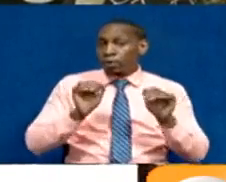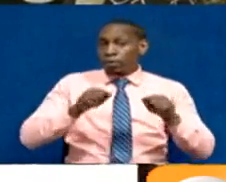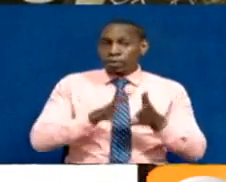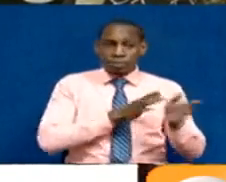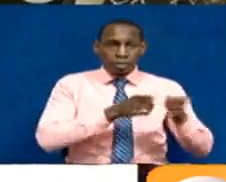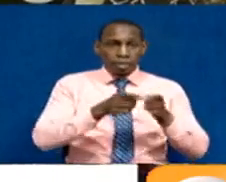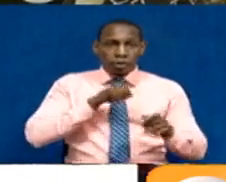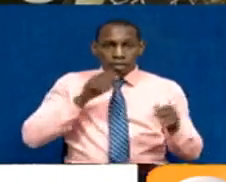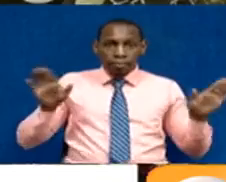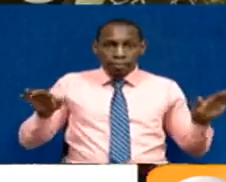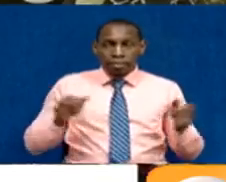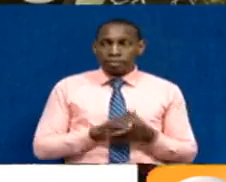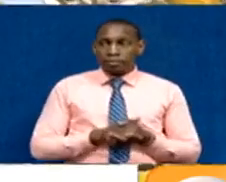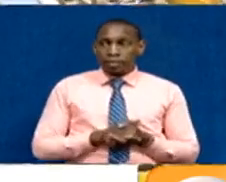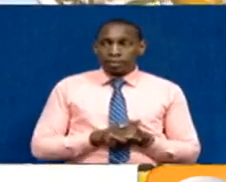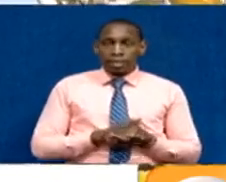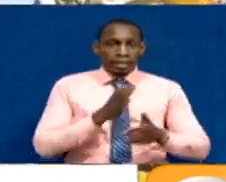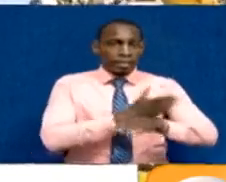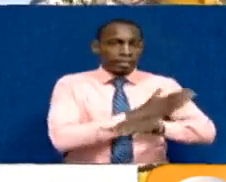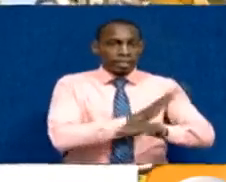can control the birds without harming them.